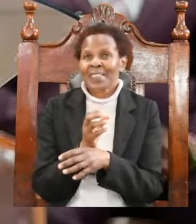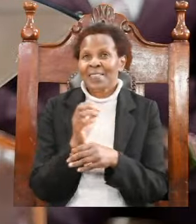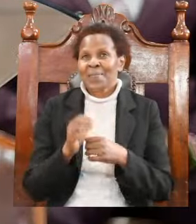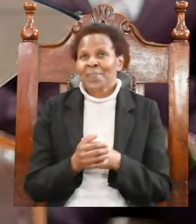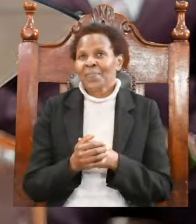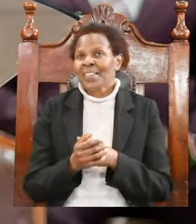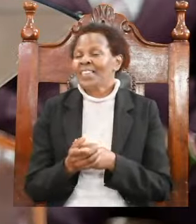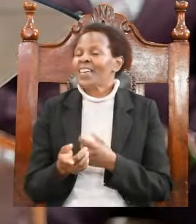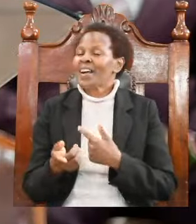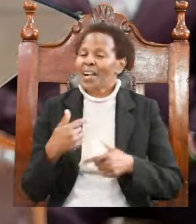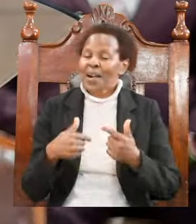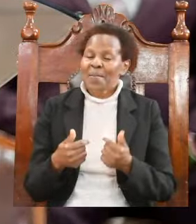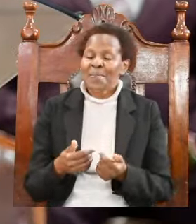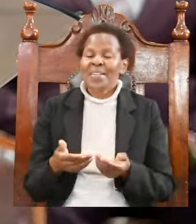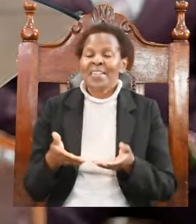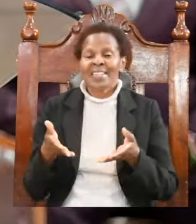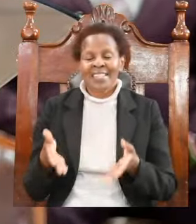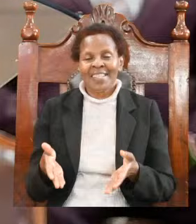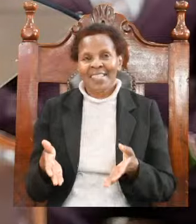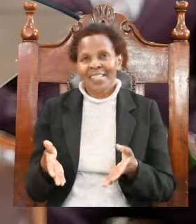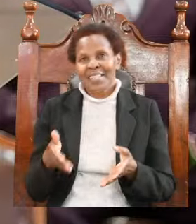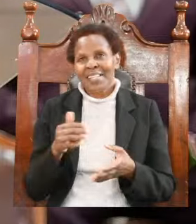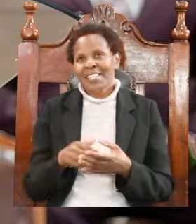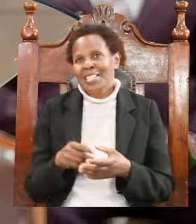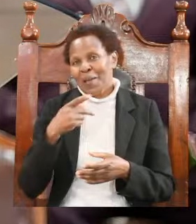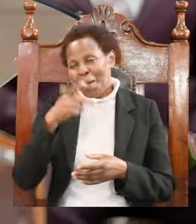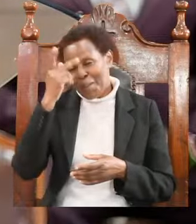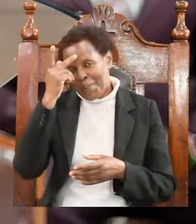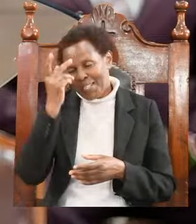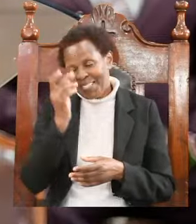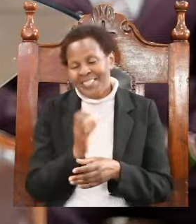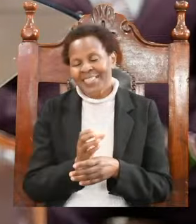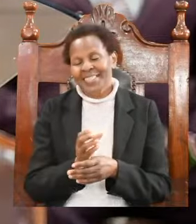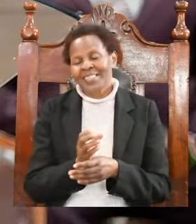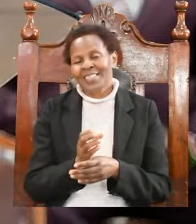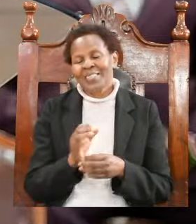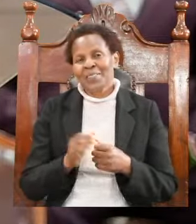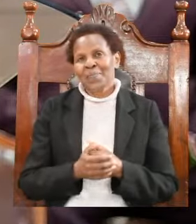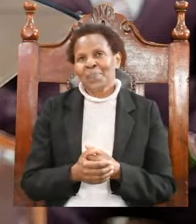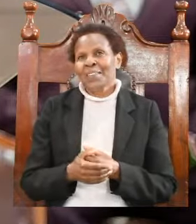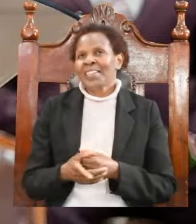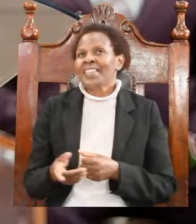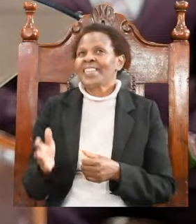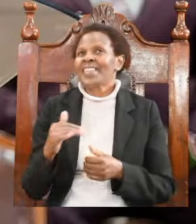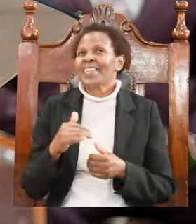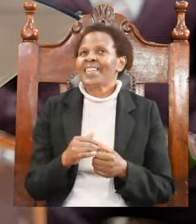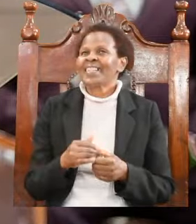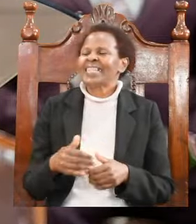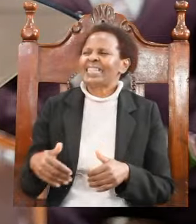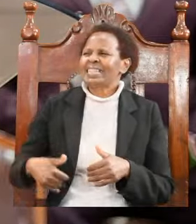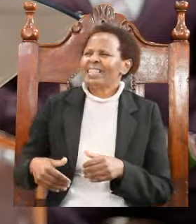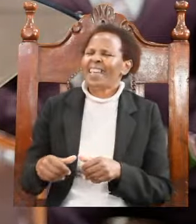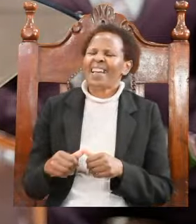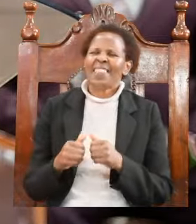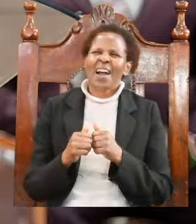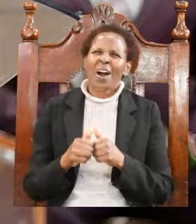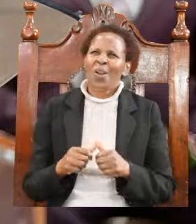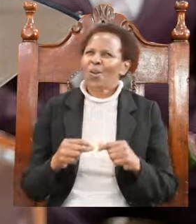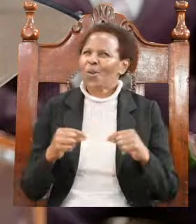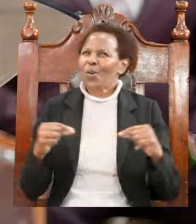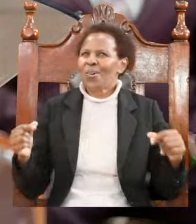So we have come to our parents' home. Praise the name of the Lord. We have stayed there for a very long time, and when we come